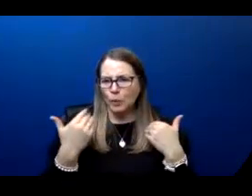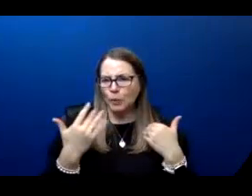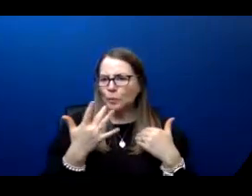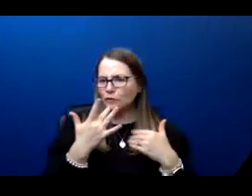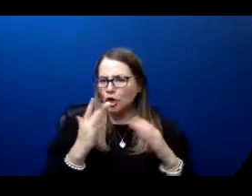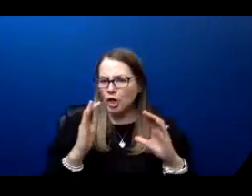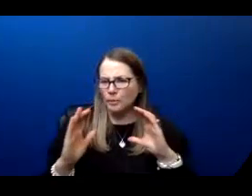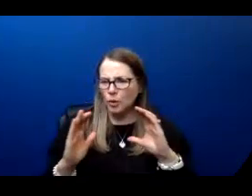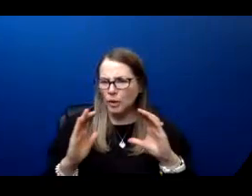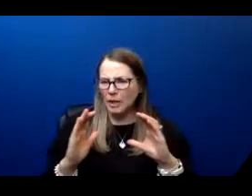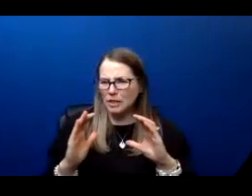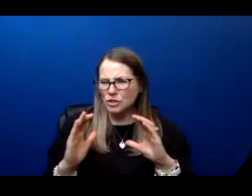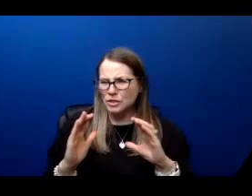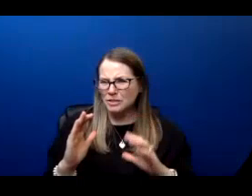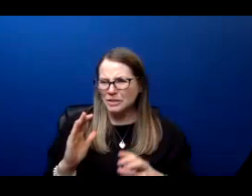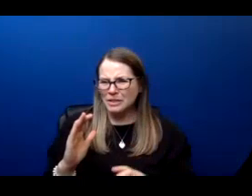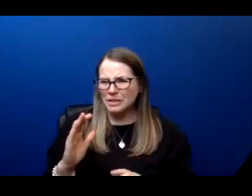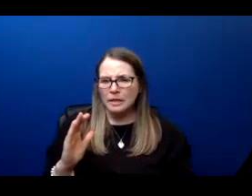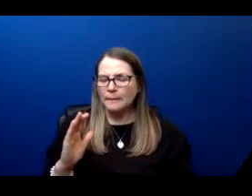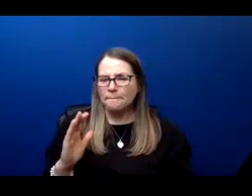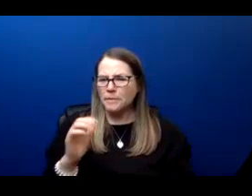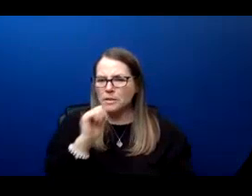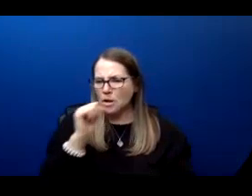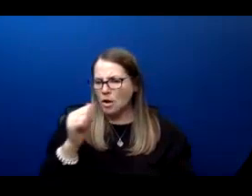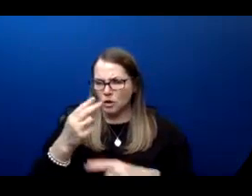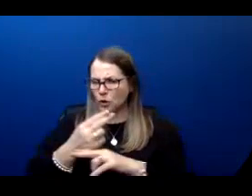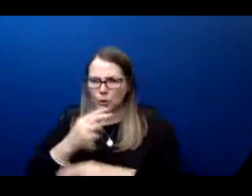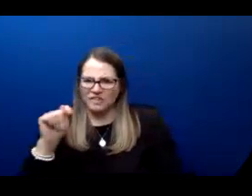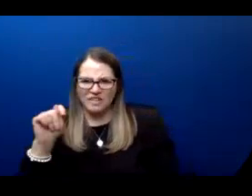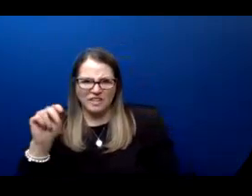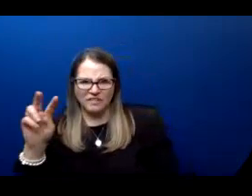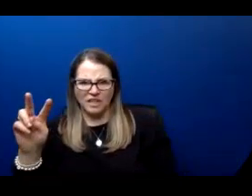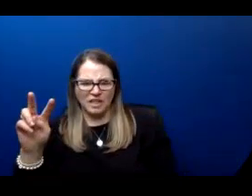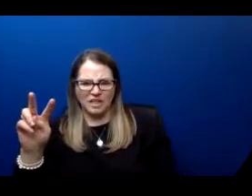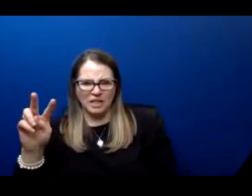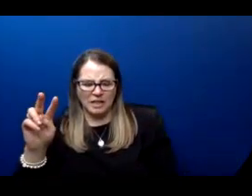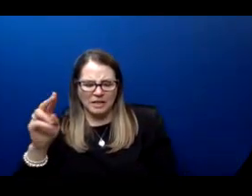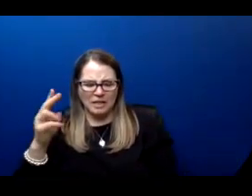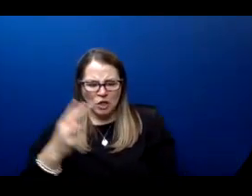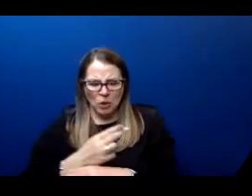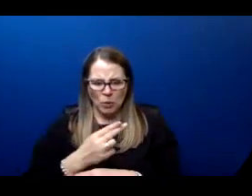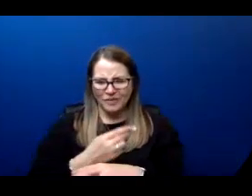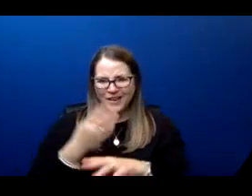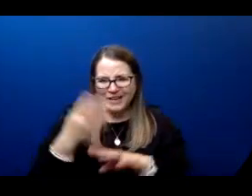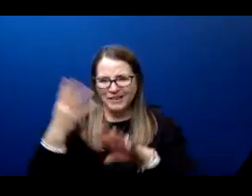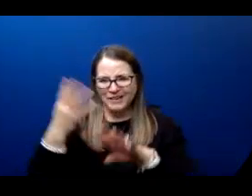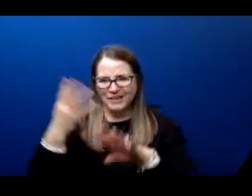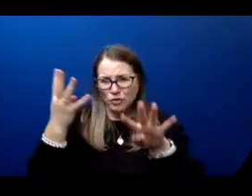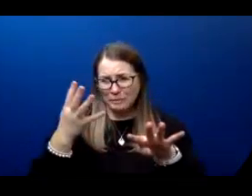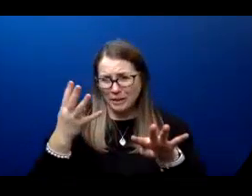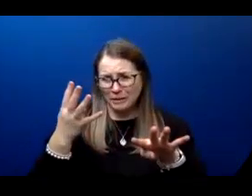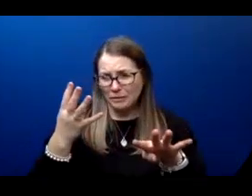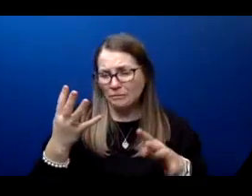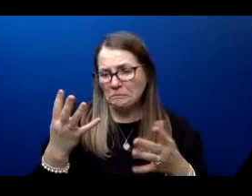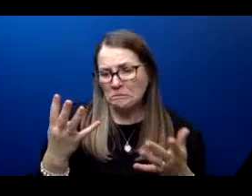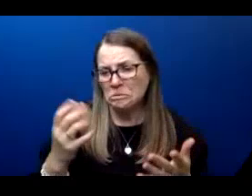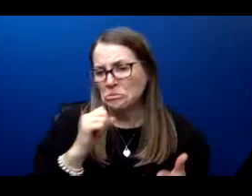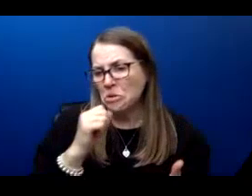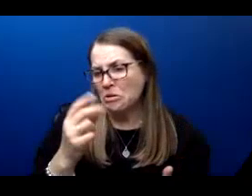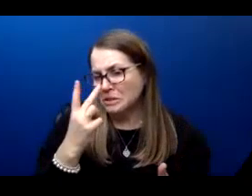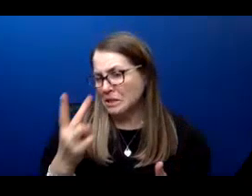saying that they don't watch TV anymore, or they're using like the streaming devices, so they're not looking at commercials and stuff like that.